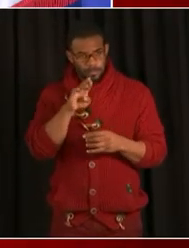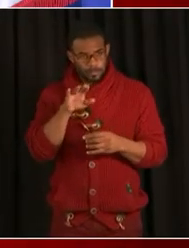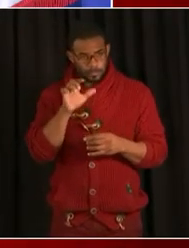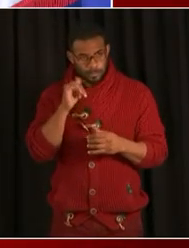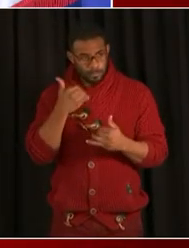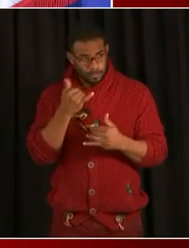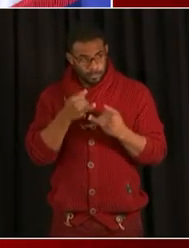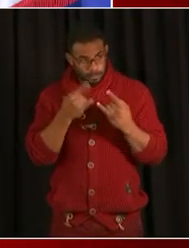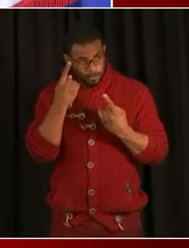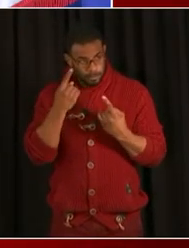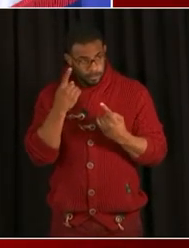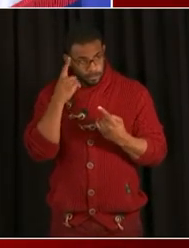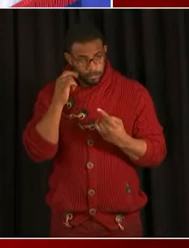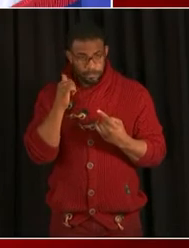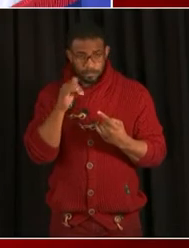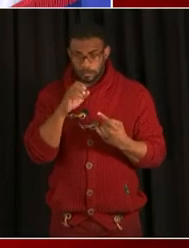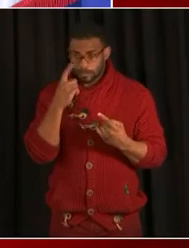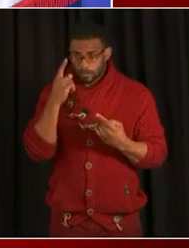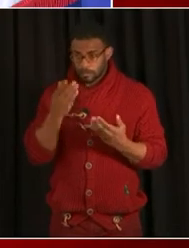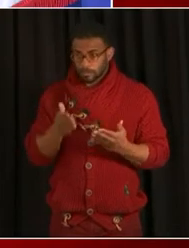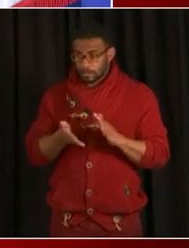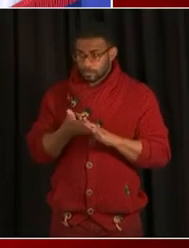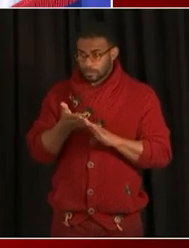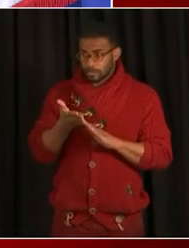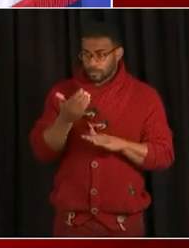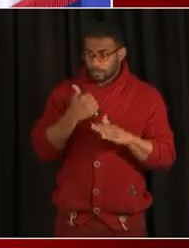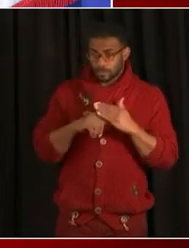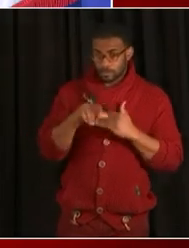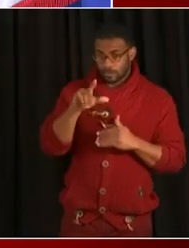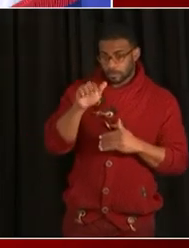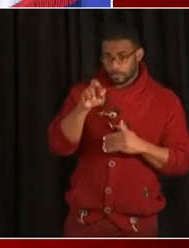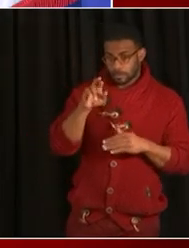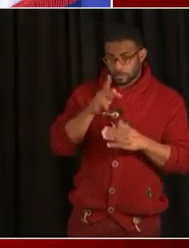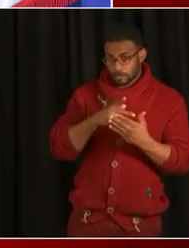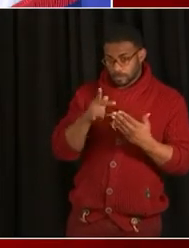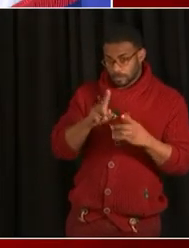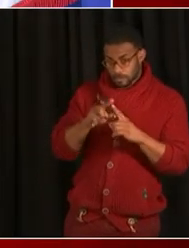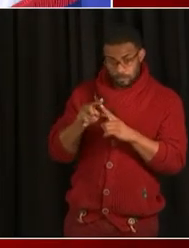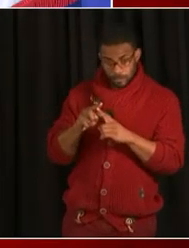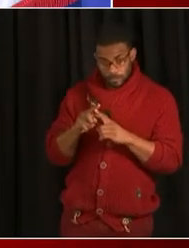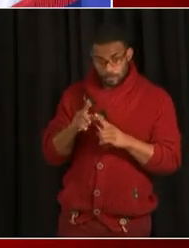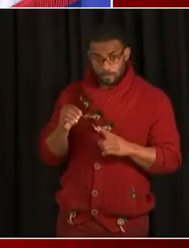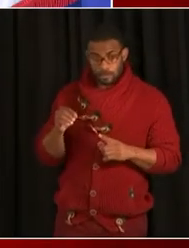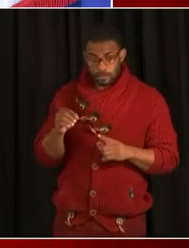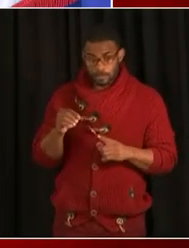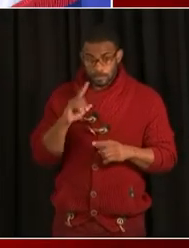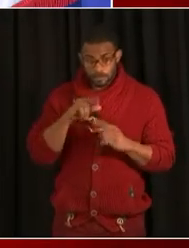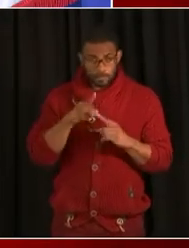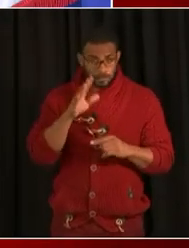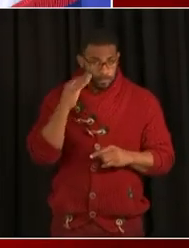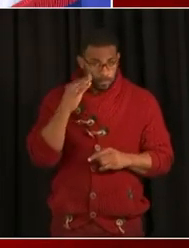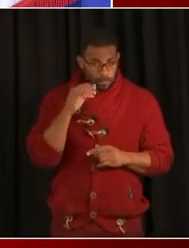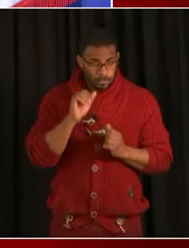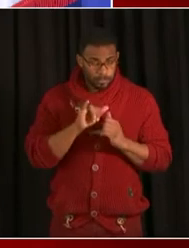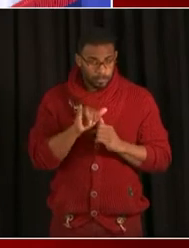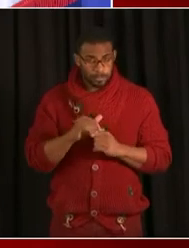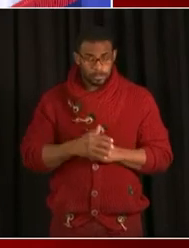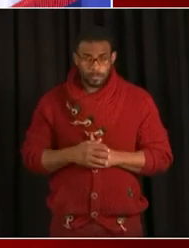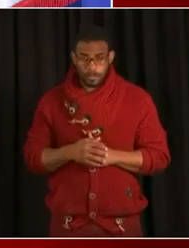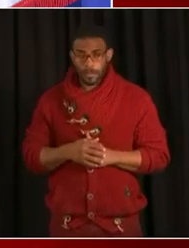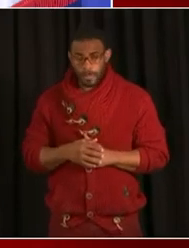Rebecca if she had a final thought. I know that, Rebecca, you operated under the waiver program as well, and talk about your